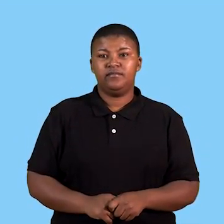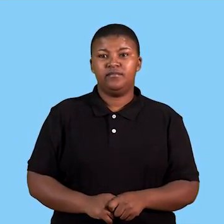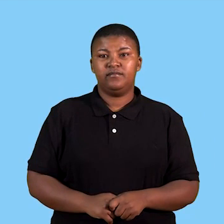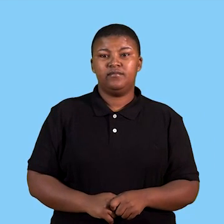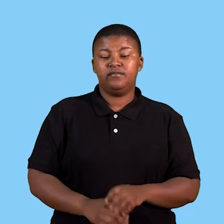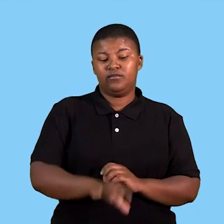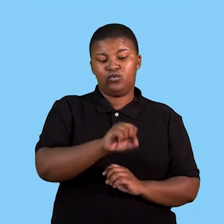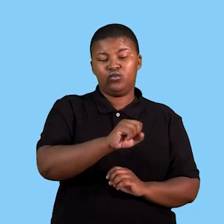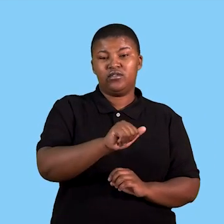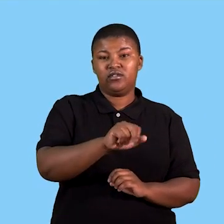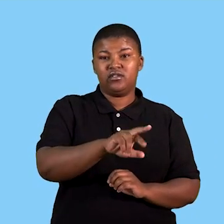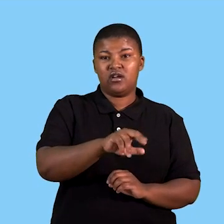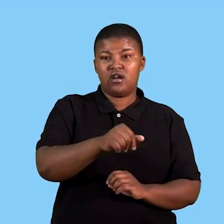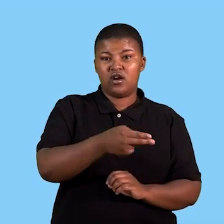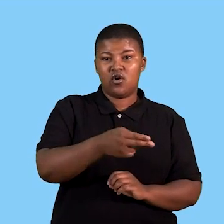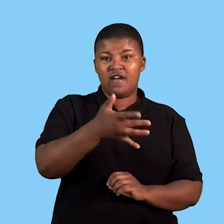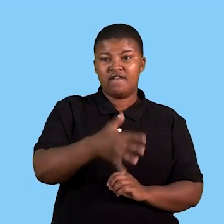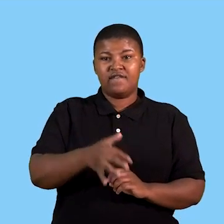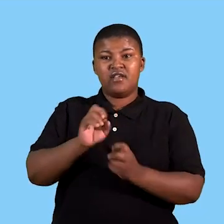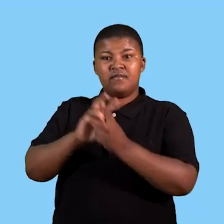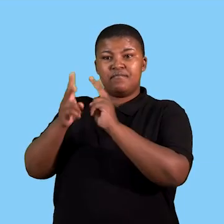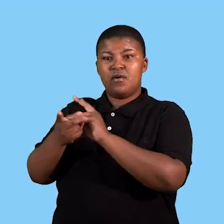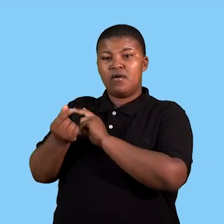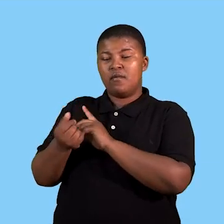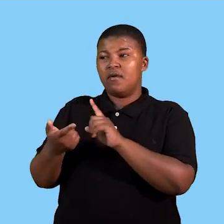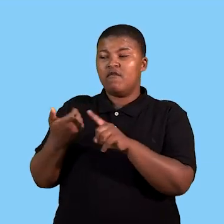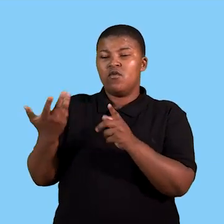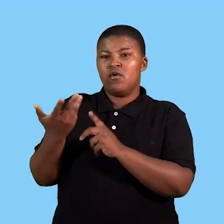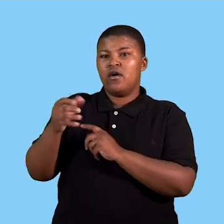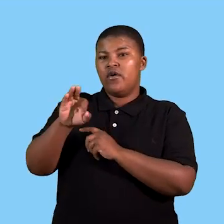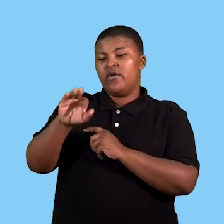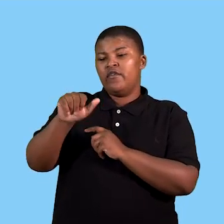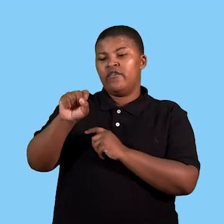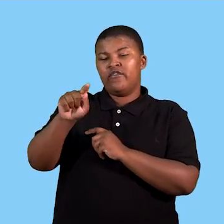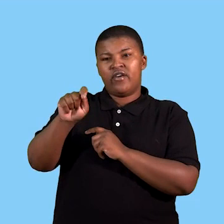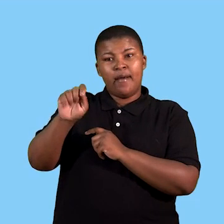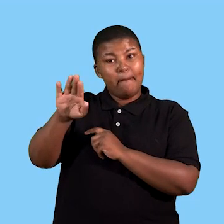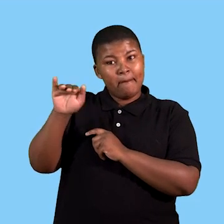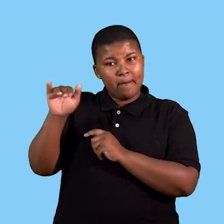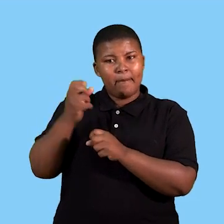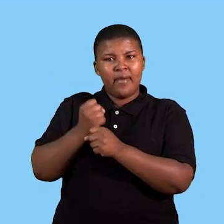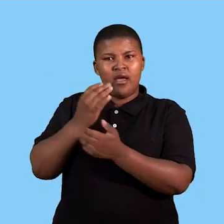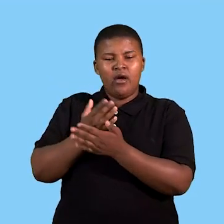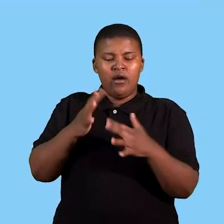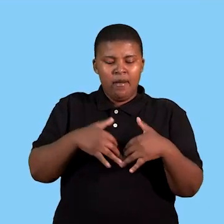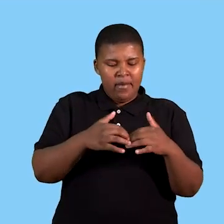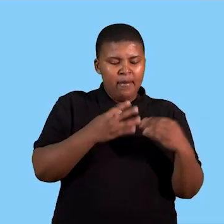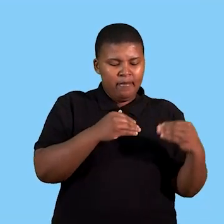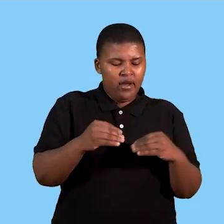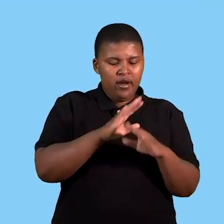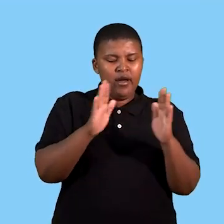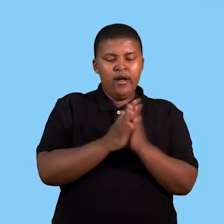that Sarah had to take out a loan from Fast Bank to cover the cost of setting up her